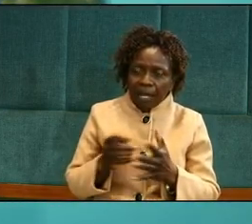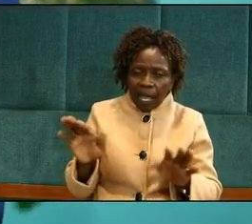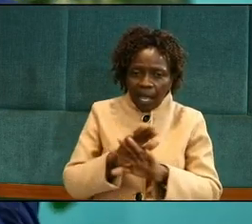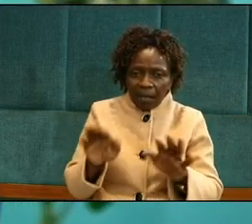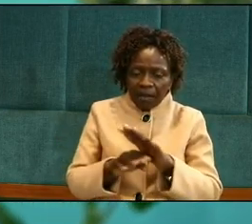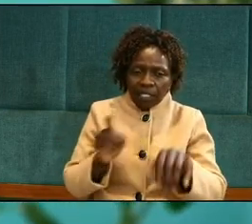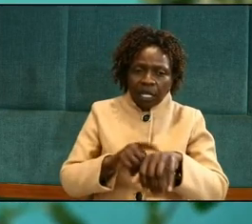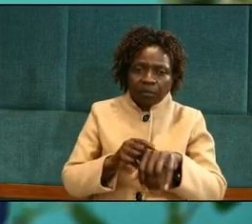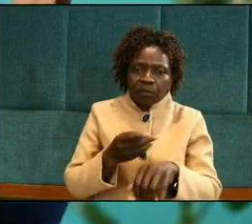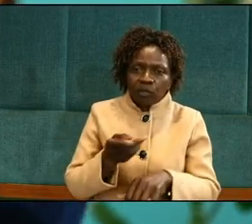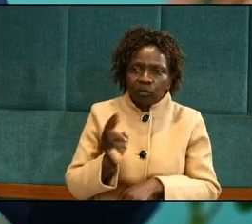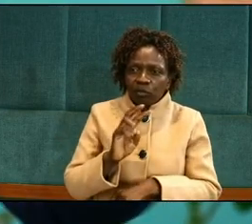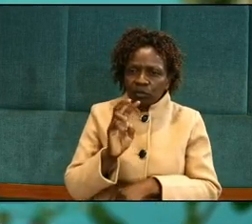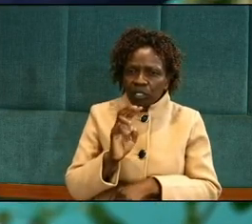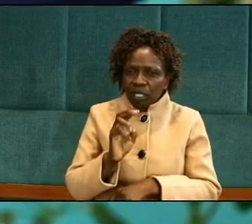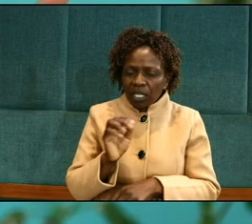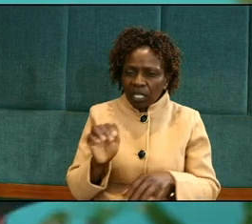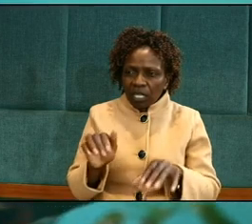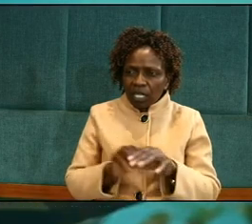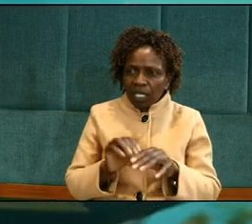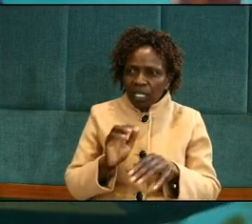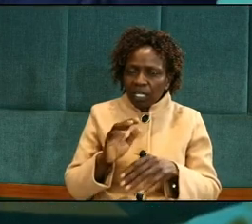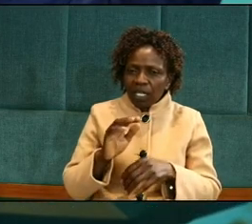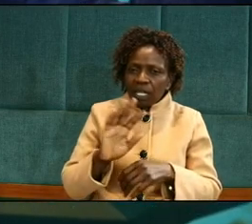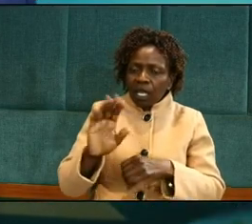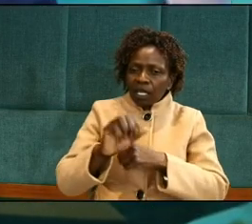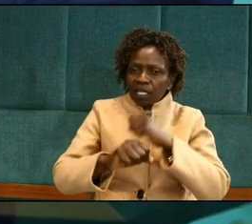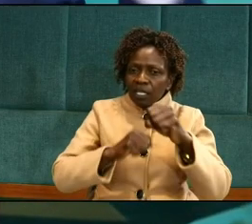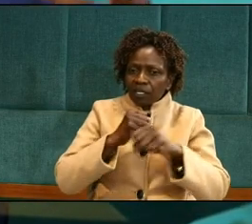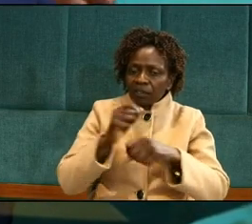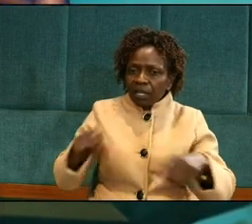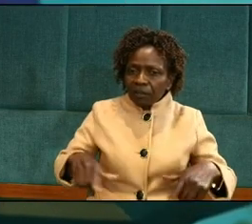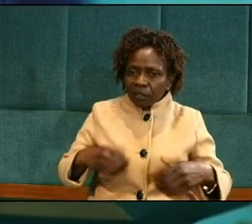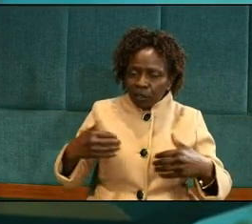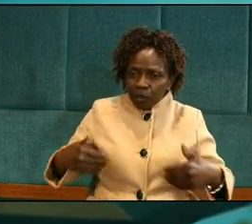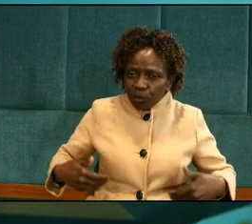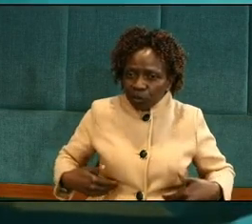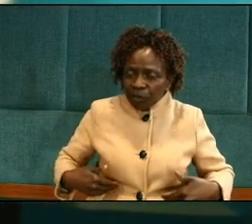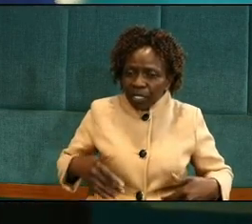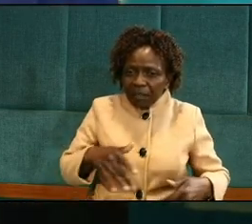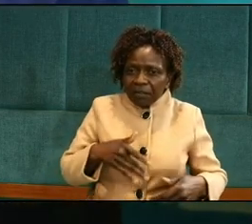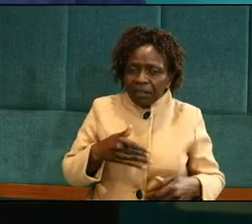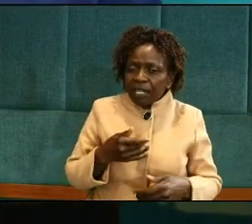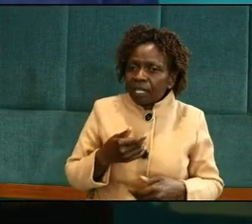every time you see in their heydays of life, they're just youthful and they feel like